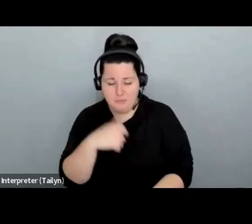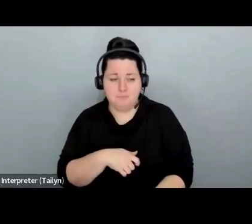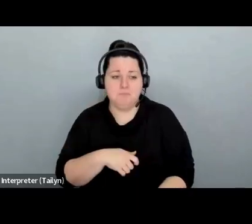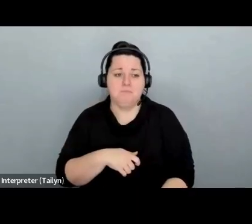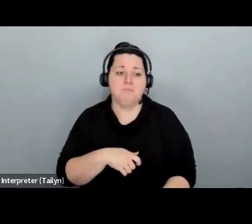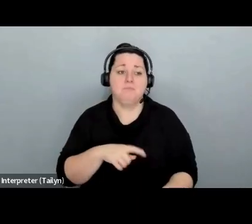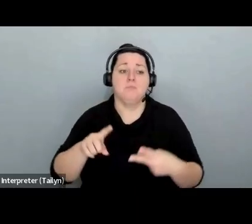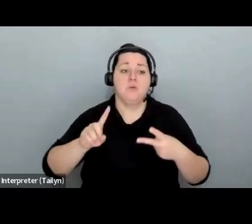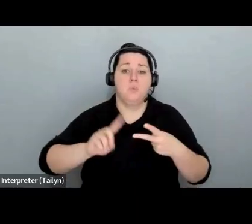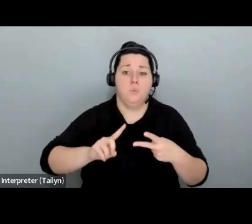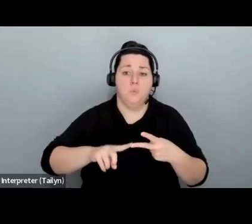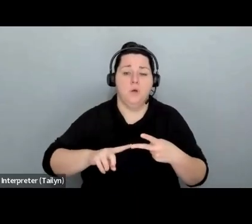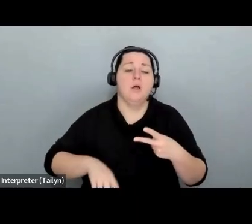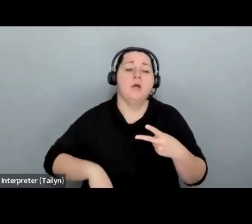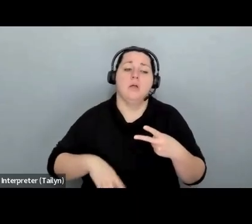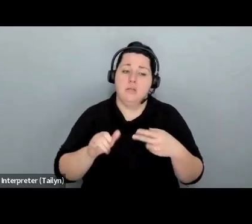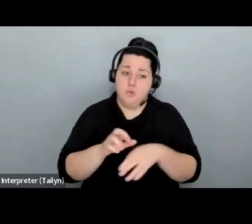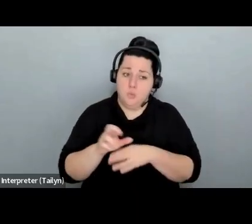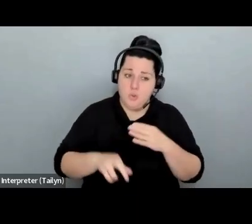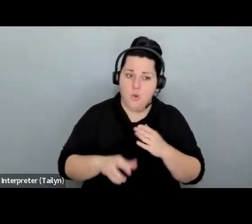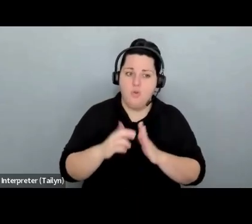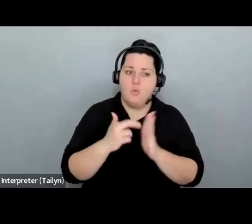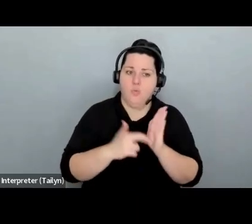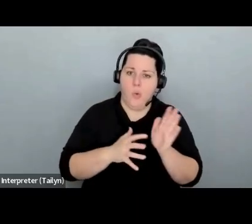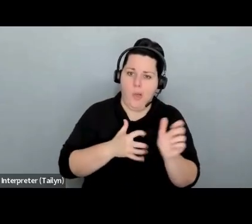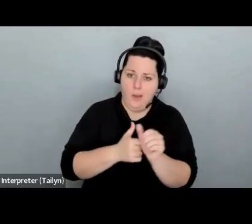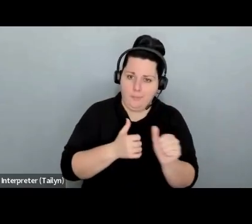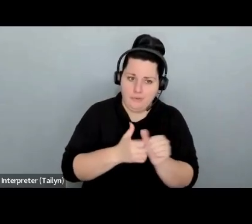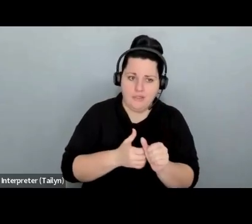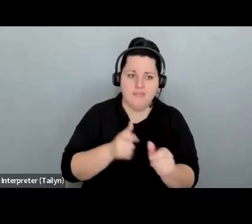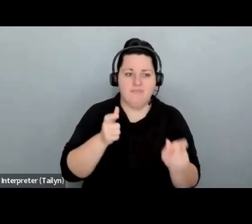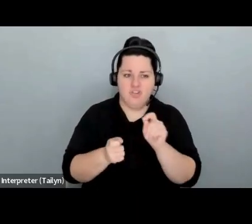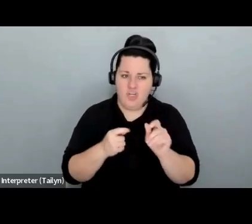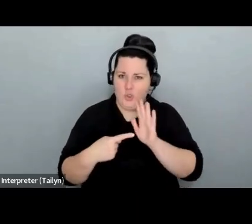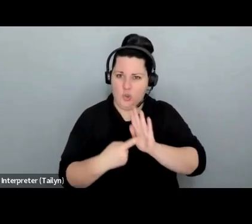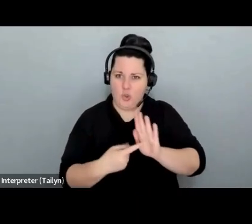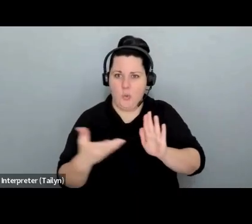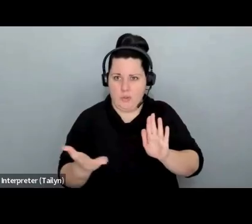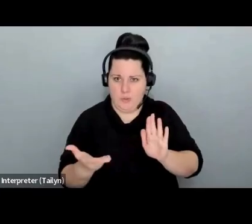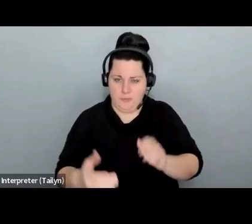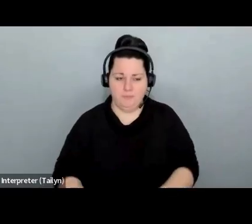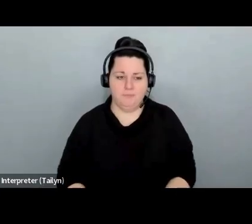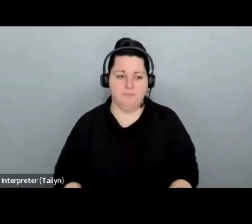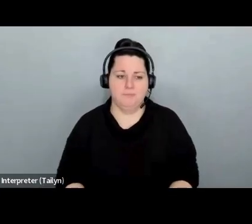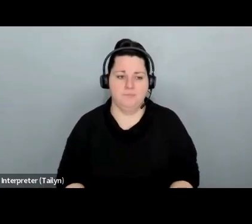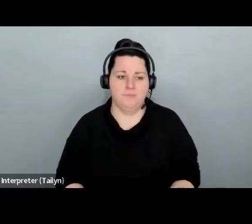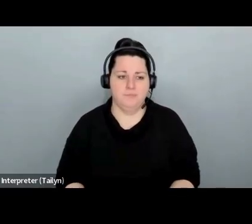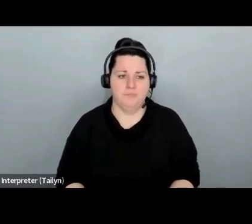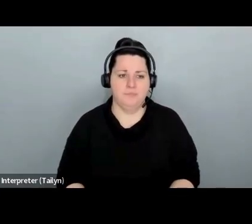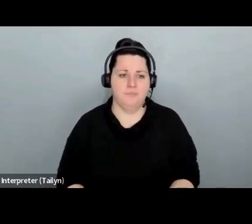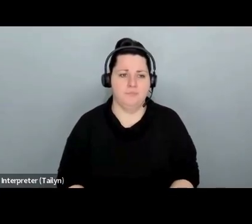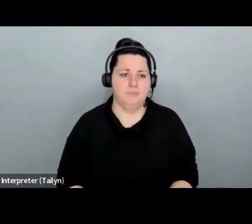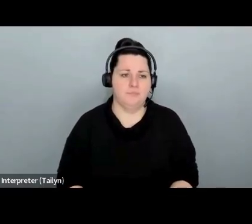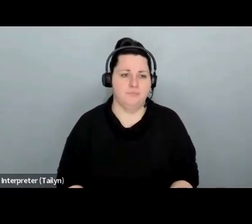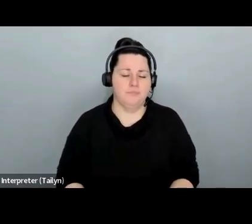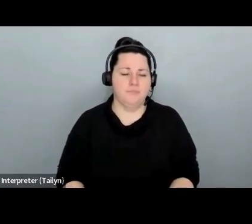result, the rule was updated and the changes are reflected in this presentation.